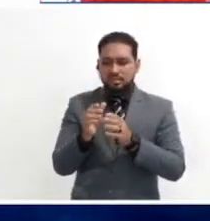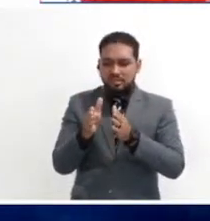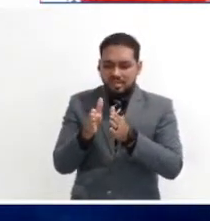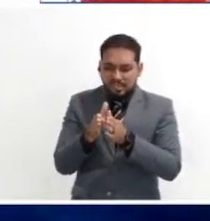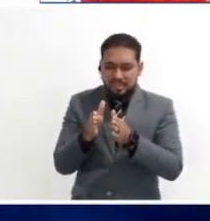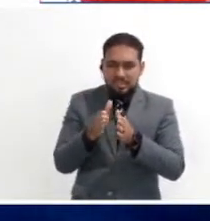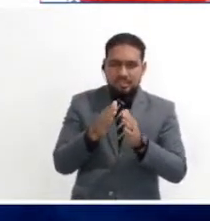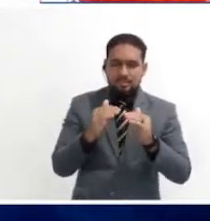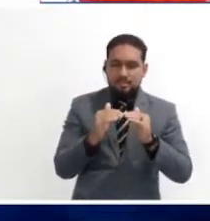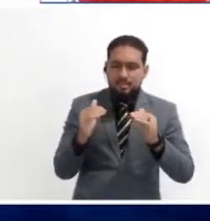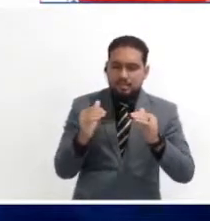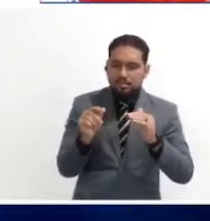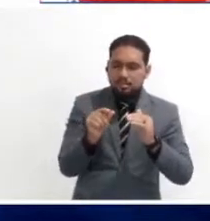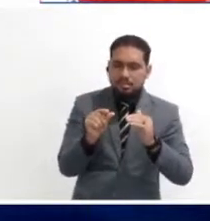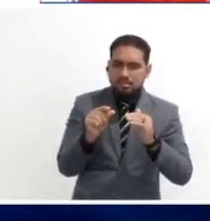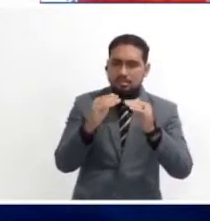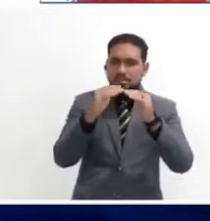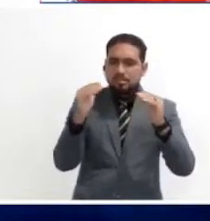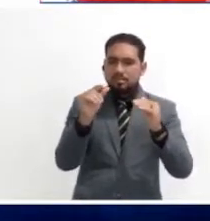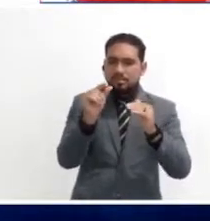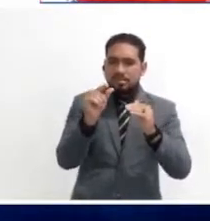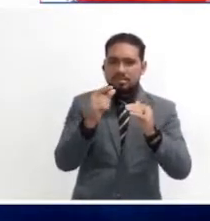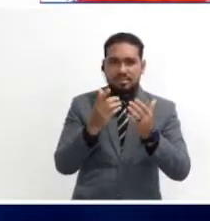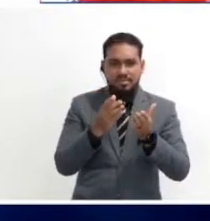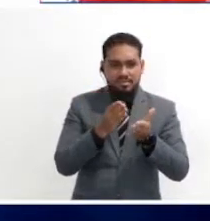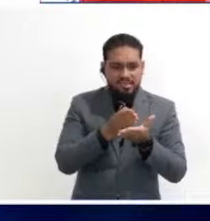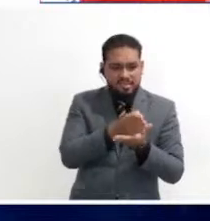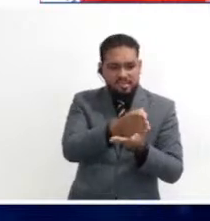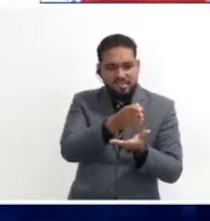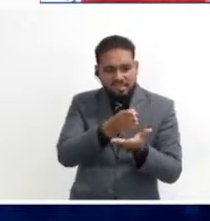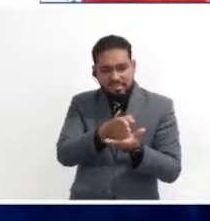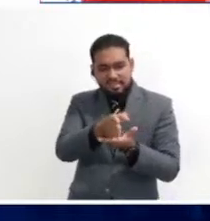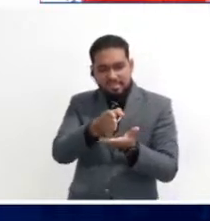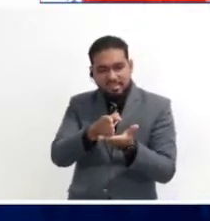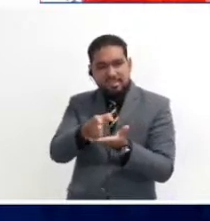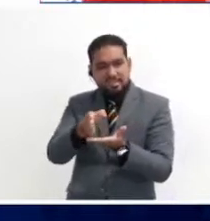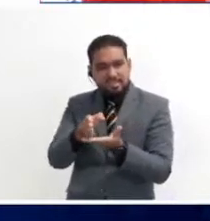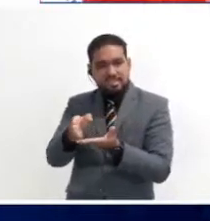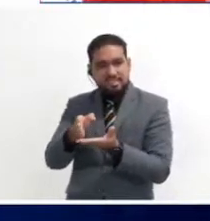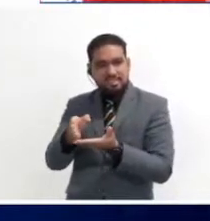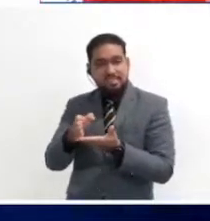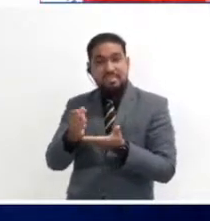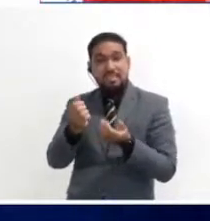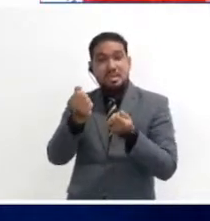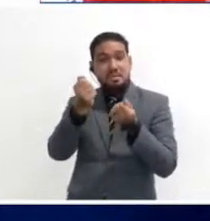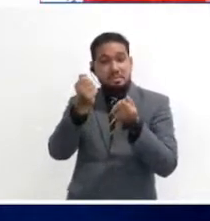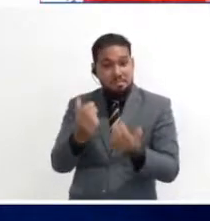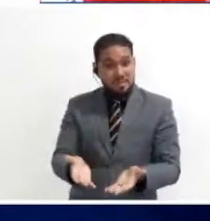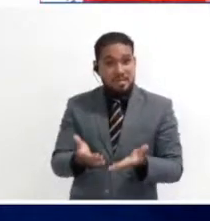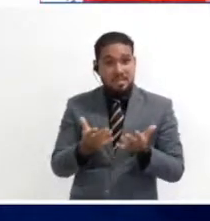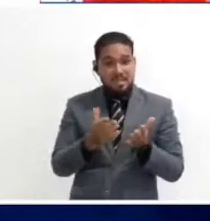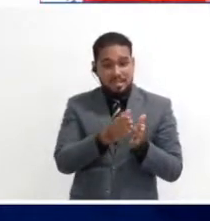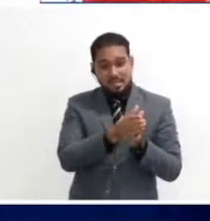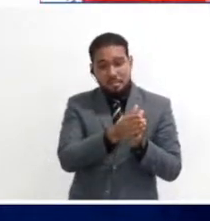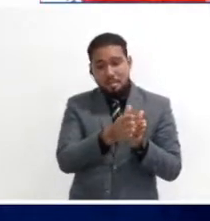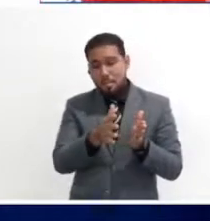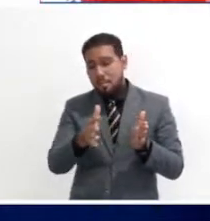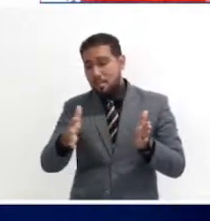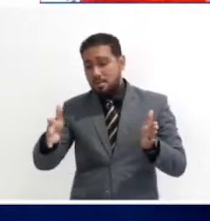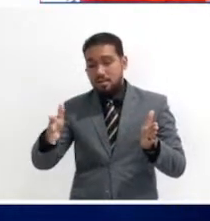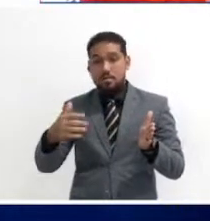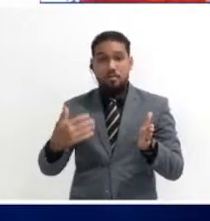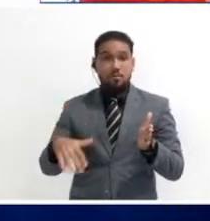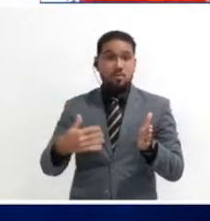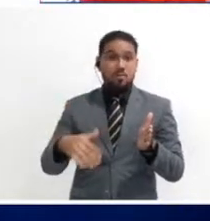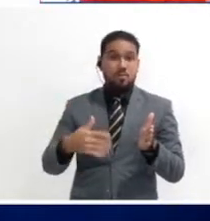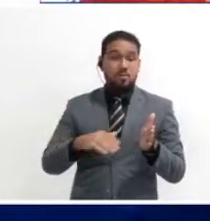vias in them, and I'm talking like thousands of vias. And yeah, for